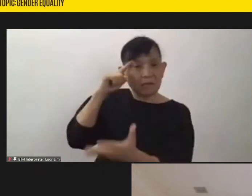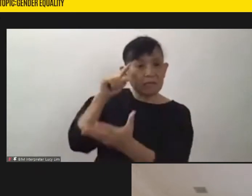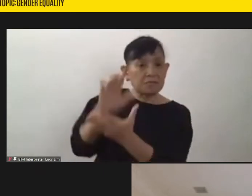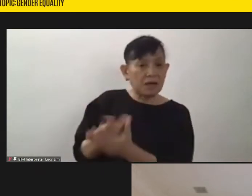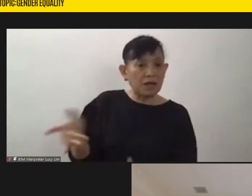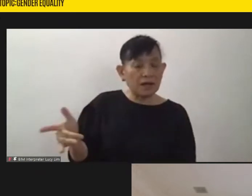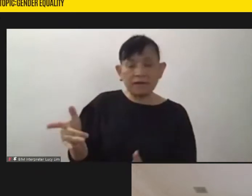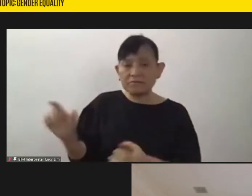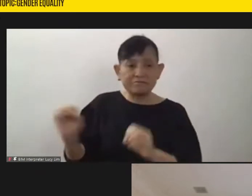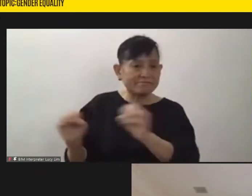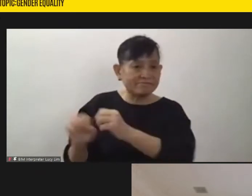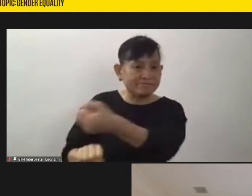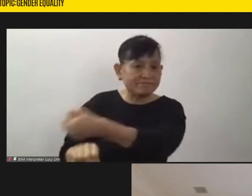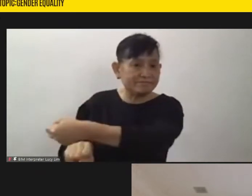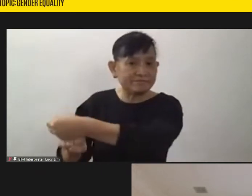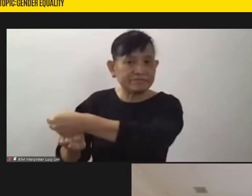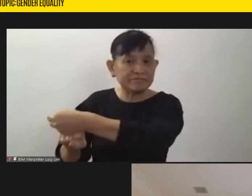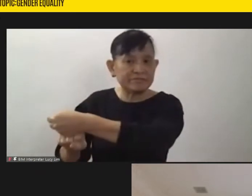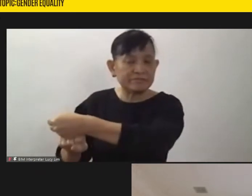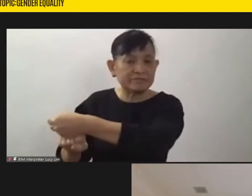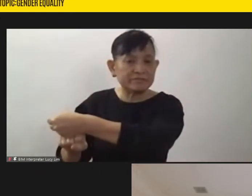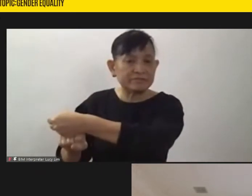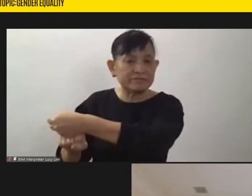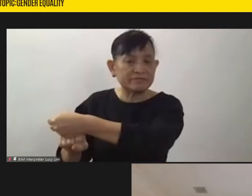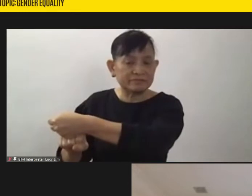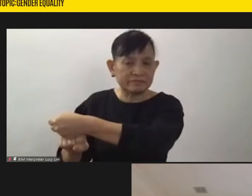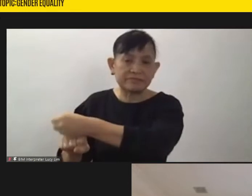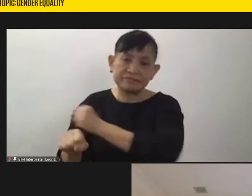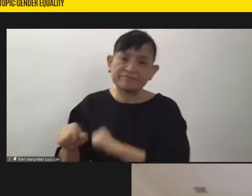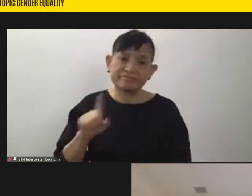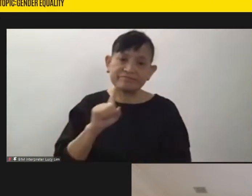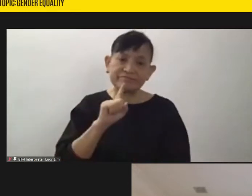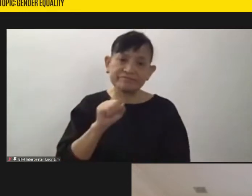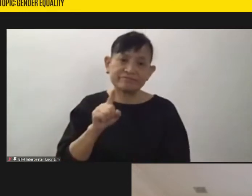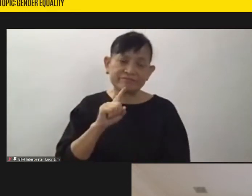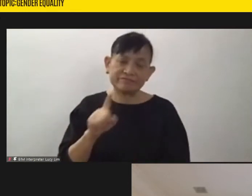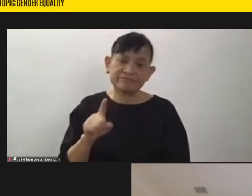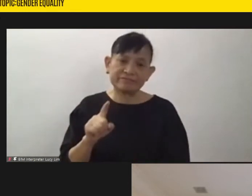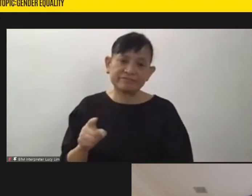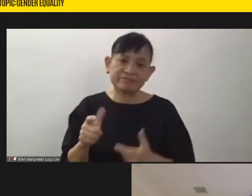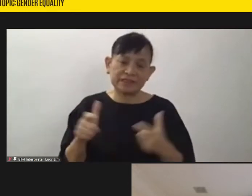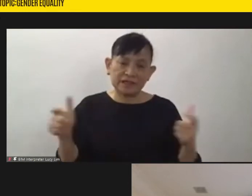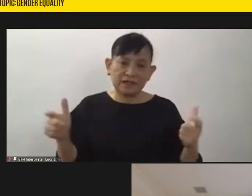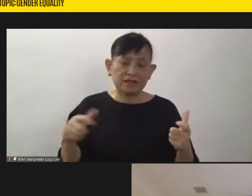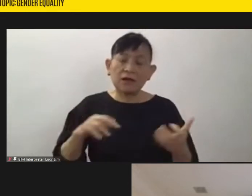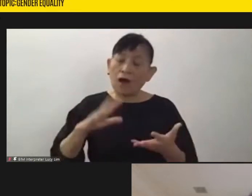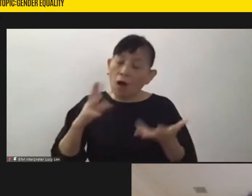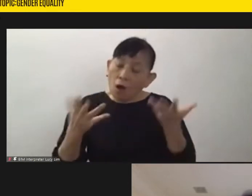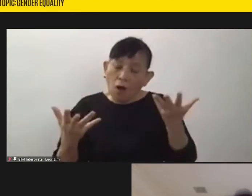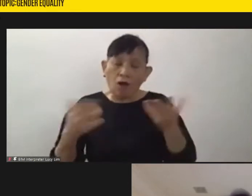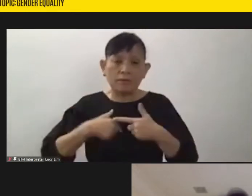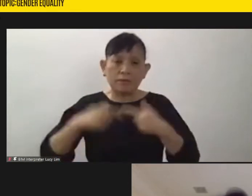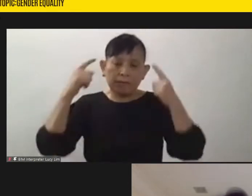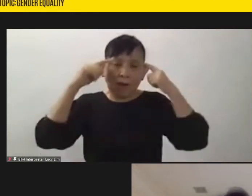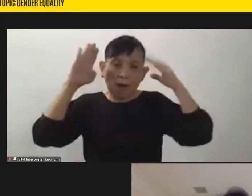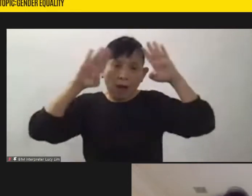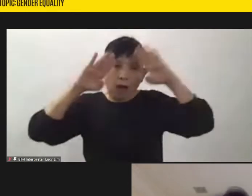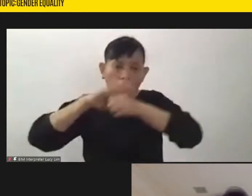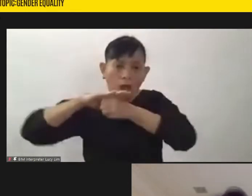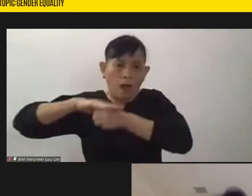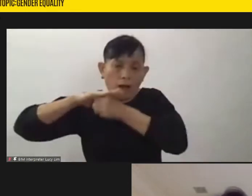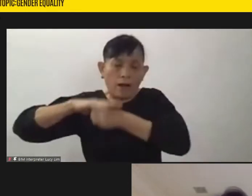to support them and be by their side, because it is a very big thing for them to do. It can also be a traumatic experience, just the reporting thing